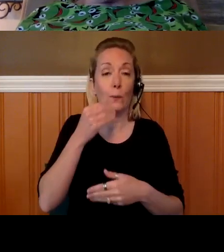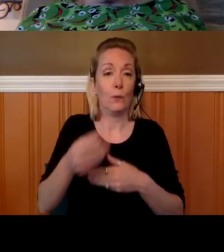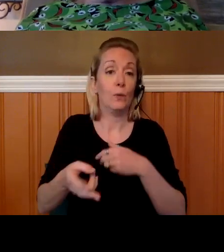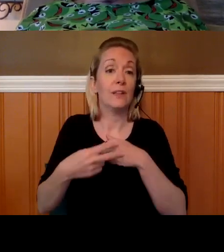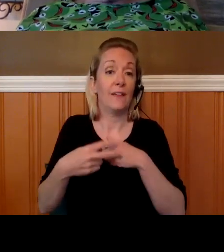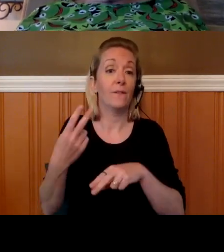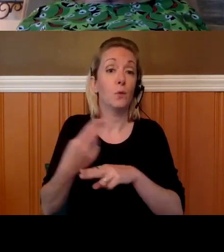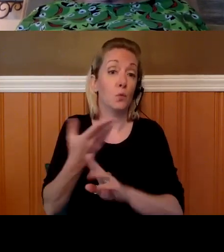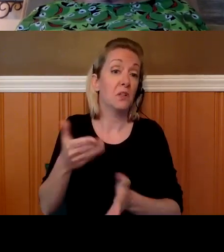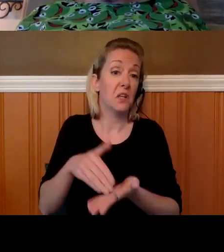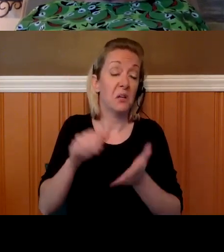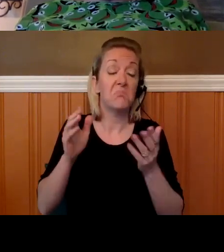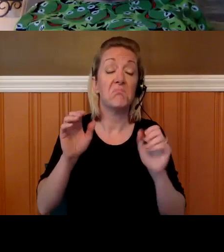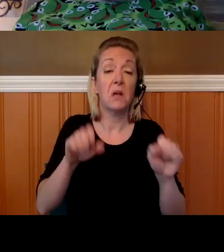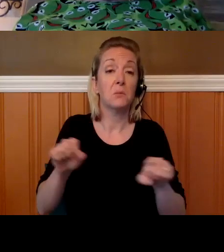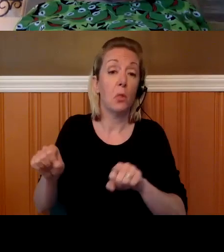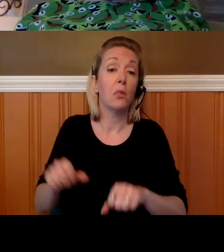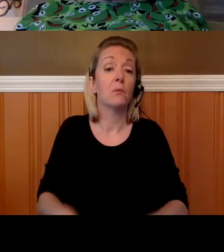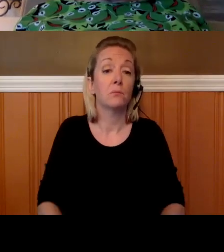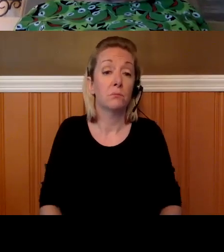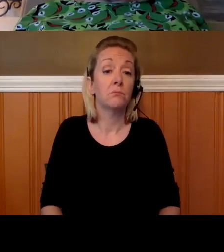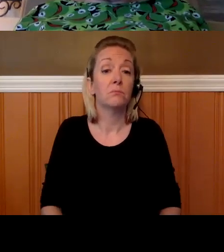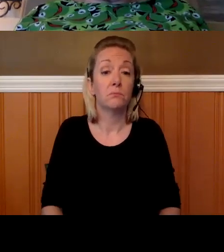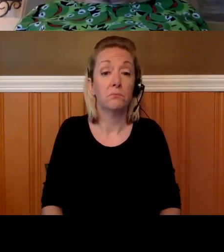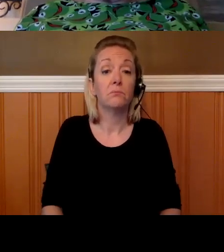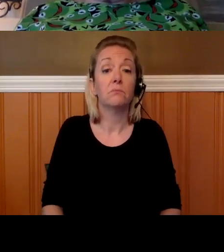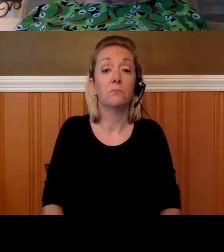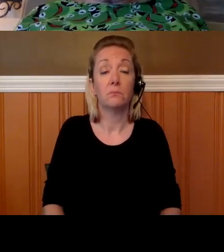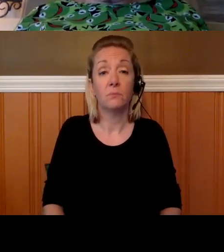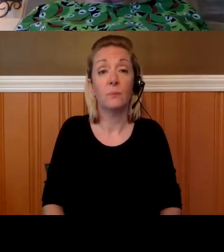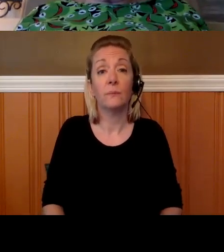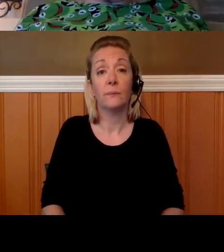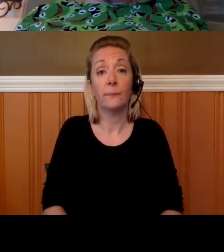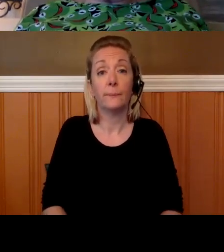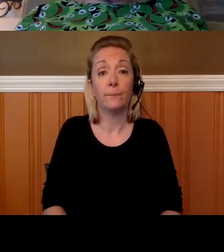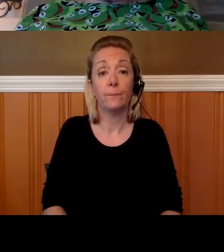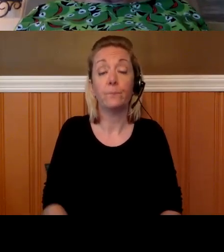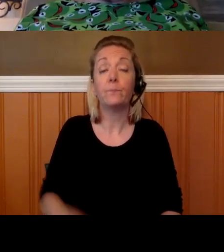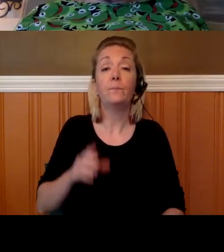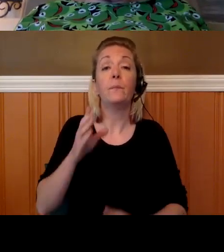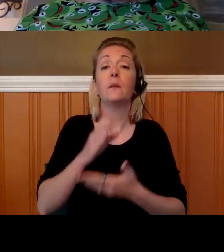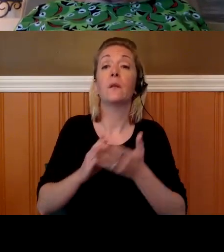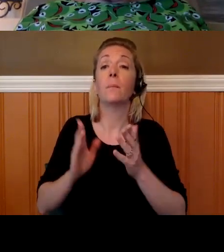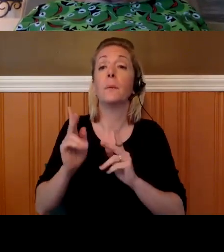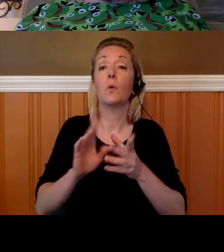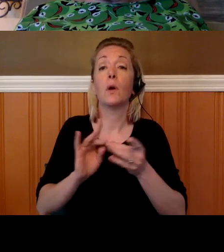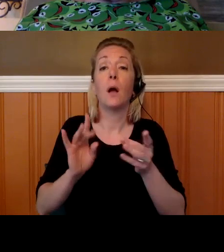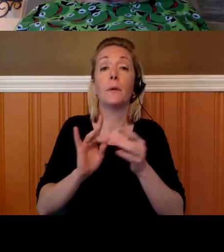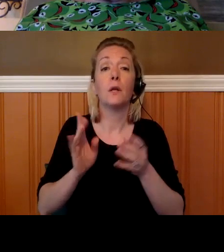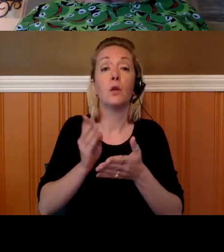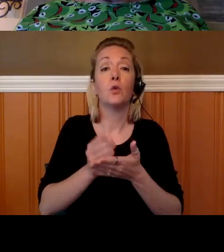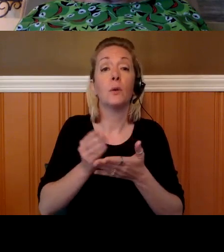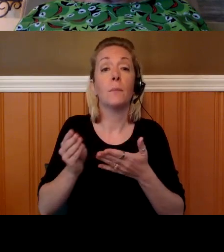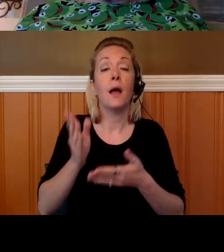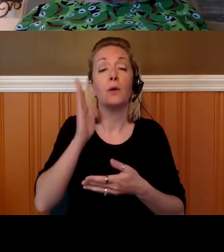yeah, they could have been takeout containers. I don't know what they were. Yeah, some people are saying you can get black meat trays at some of